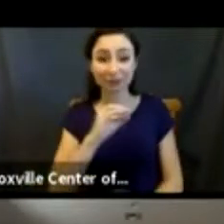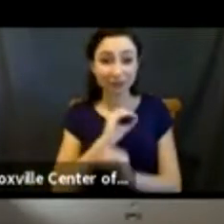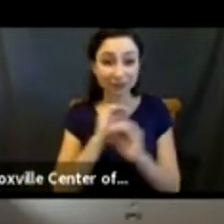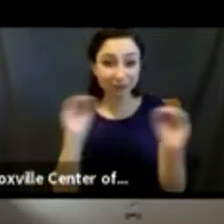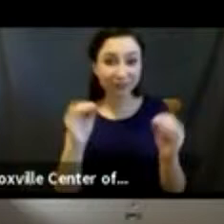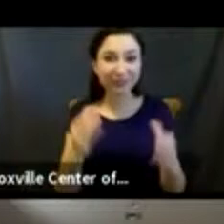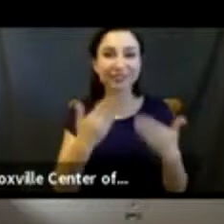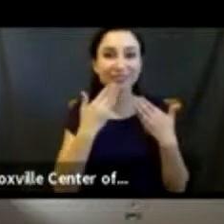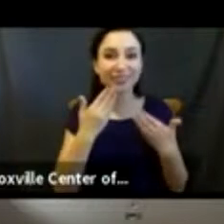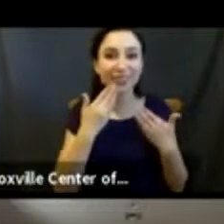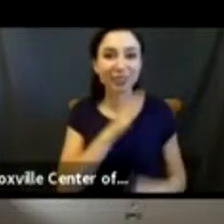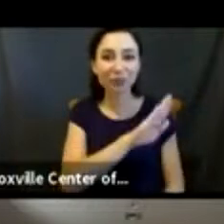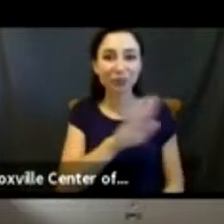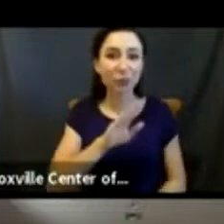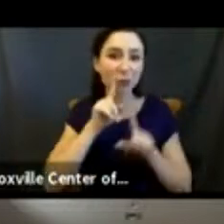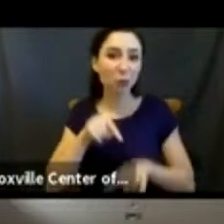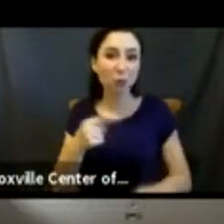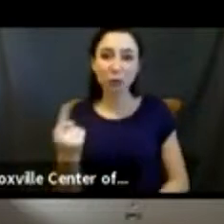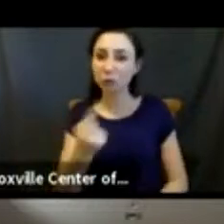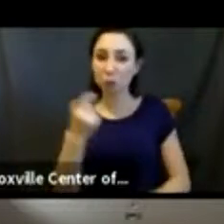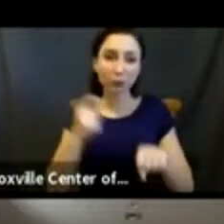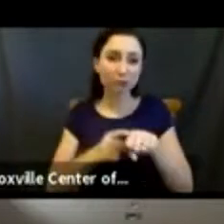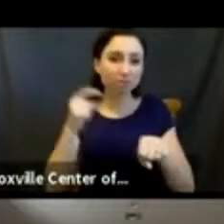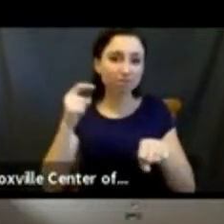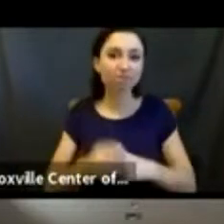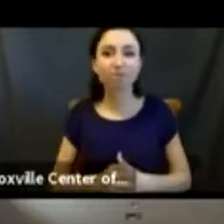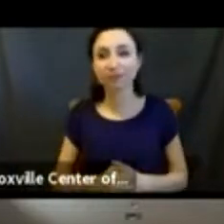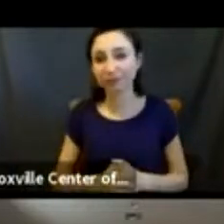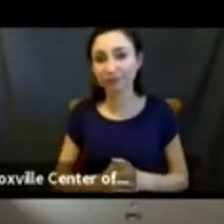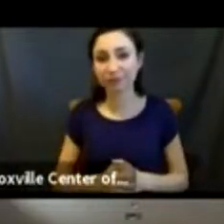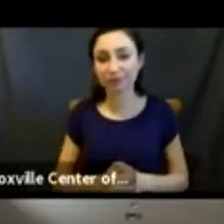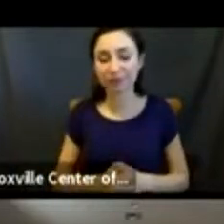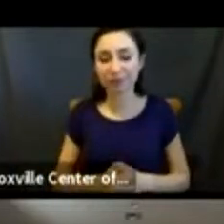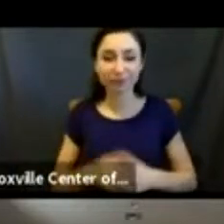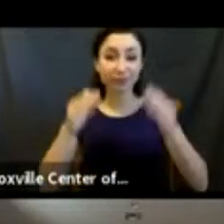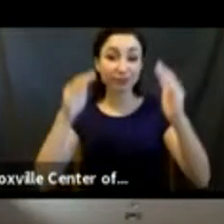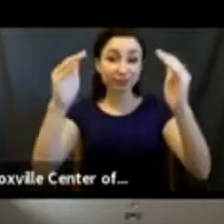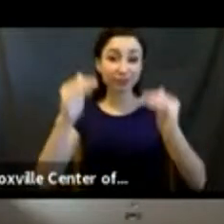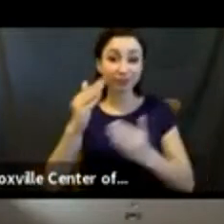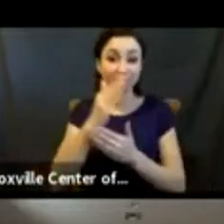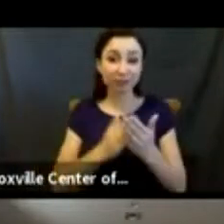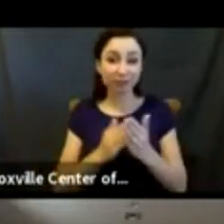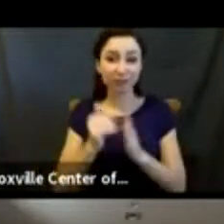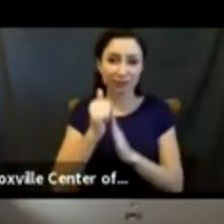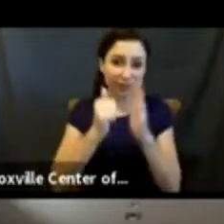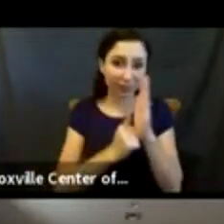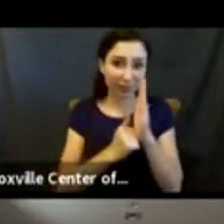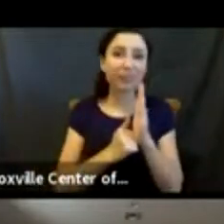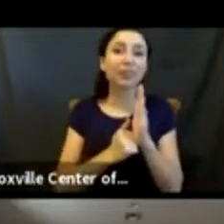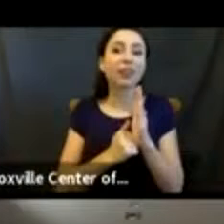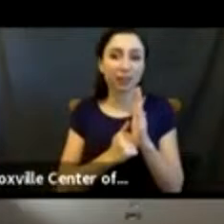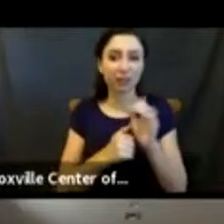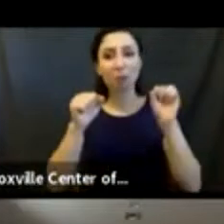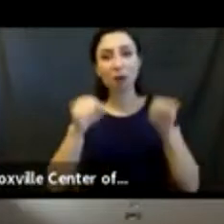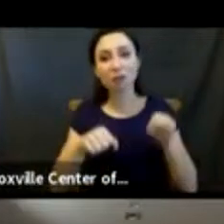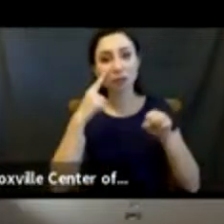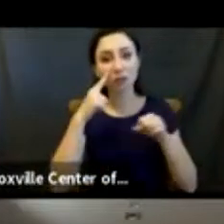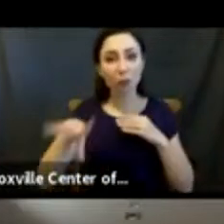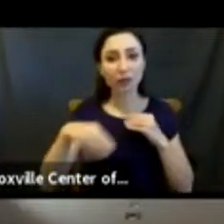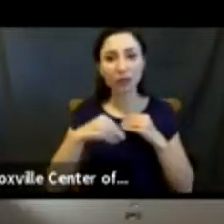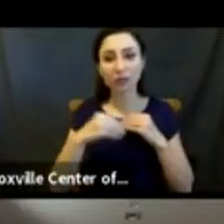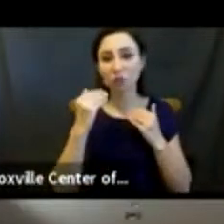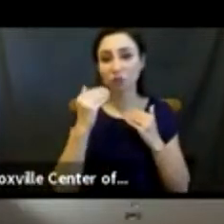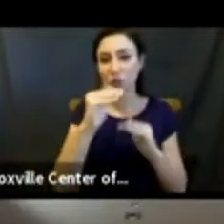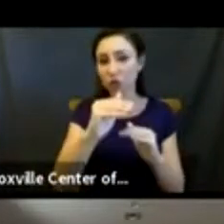reports, always timely. And we'll go to the next item on the agenda, which is feasibility of additional restrictions. Dr.